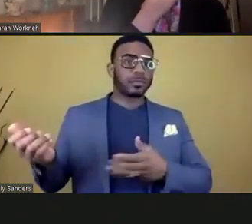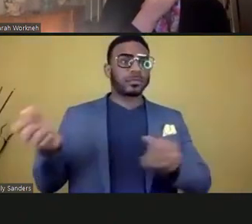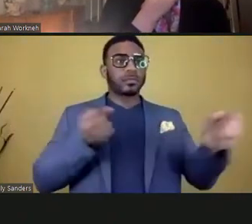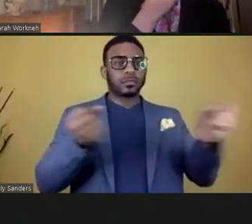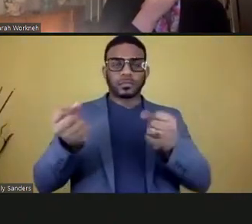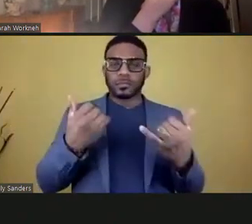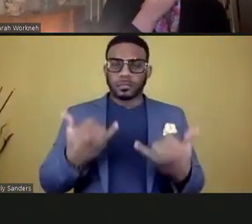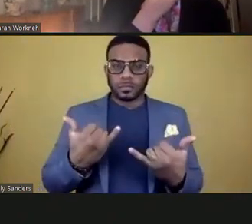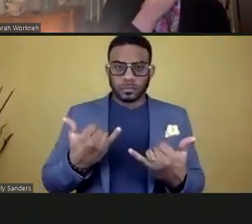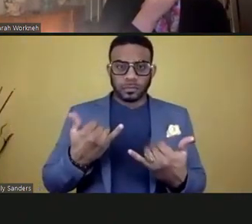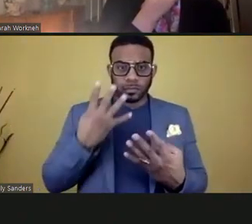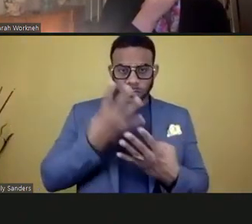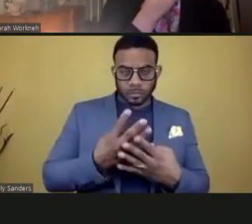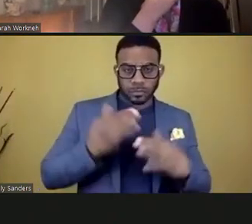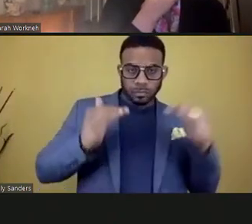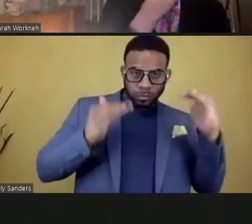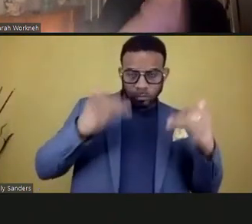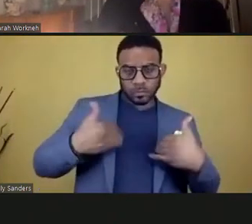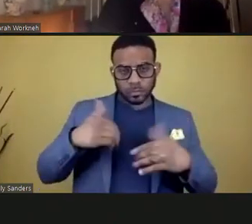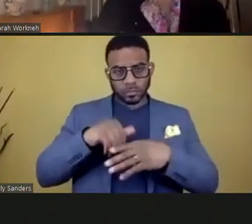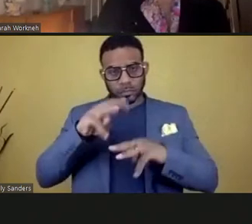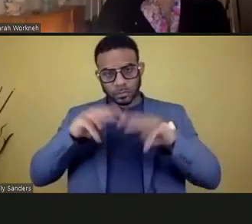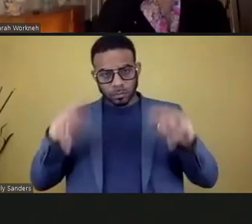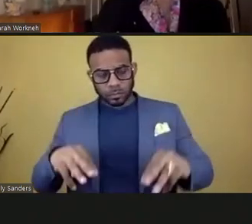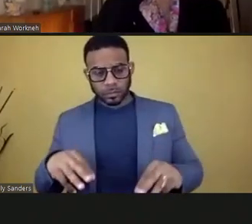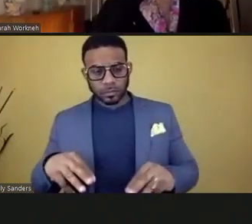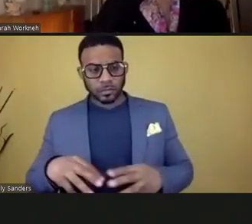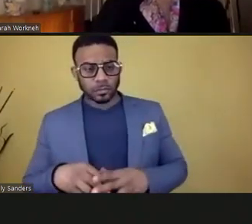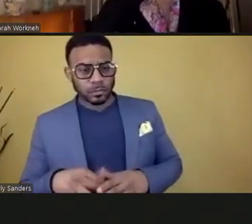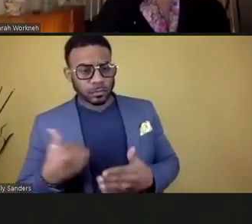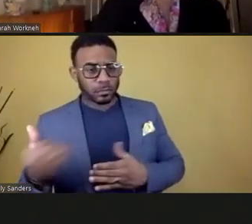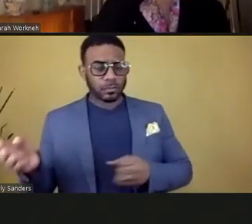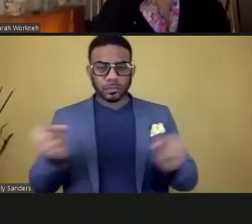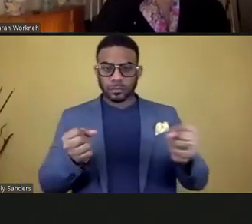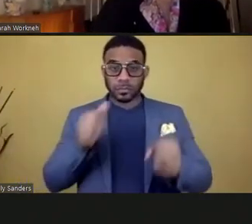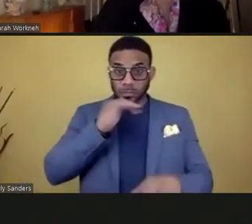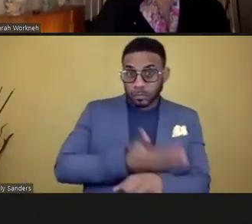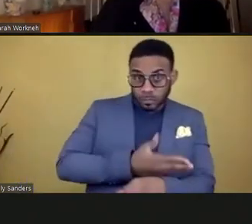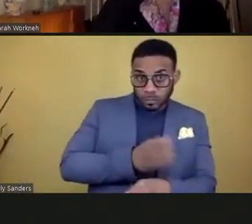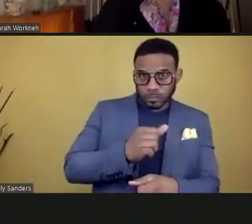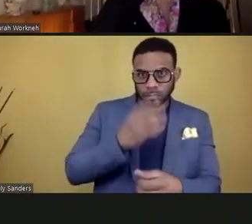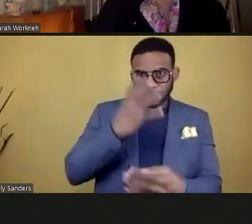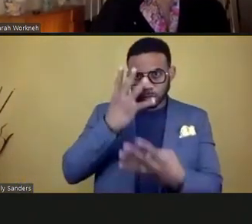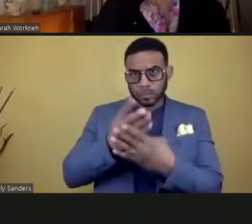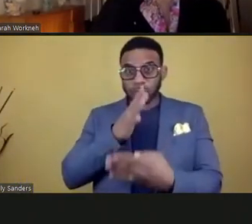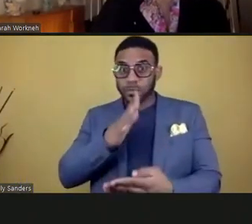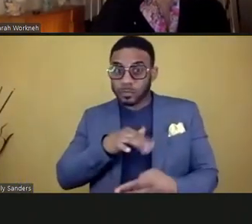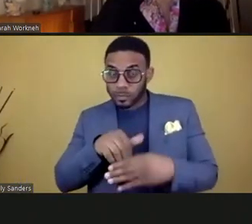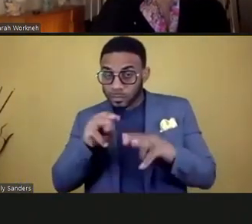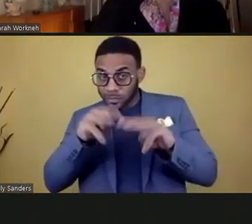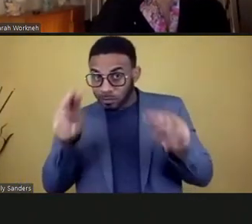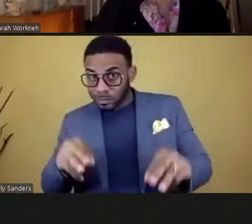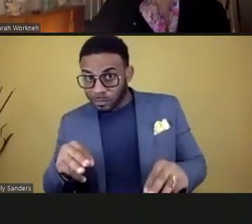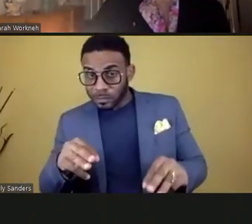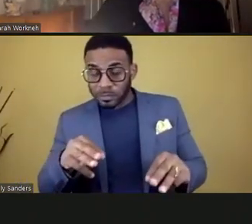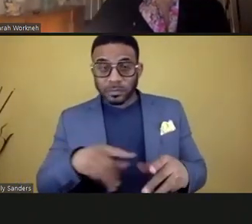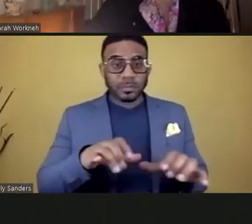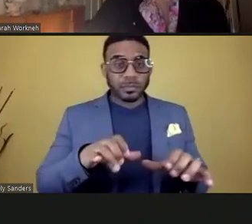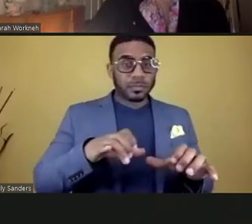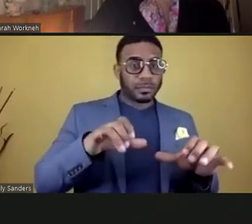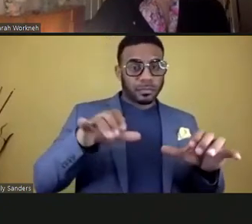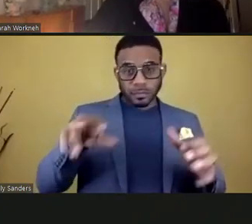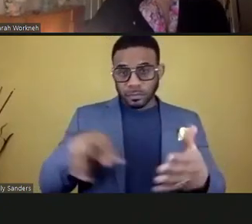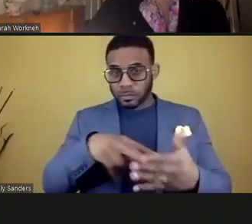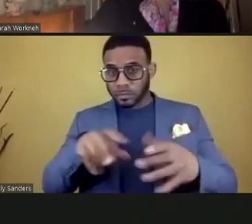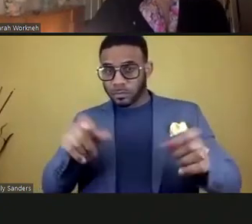currently incarcerated adults and youth into the museum. We brought the daughters of incarcerated women into the museum and did choreography with